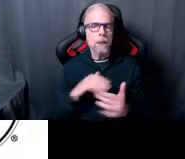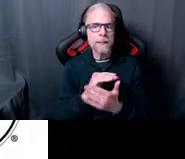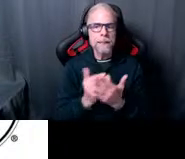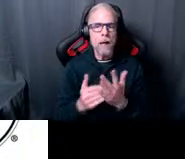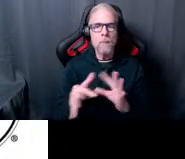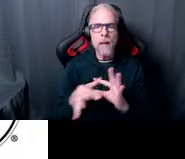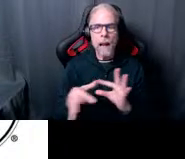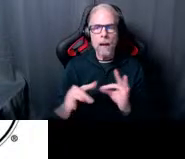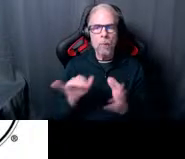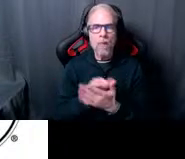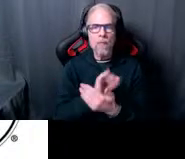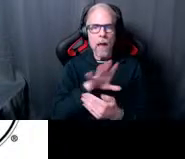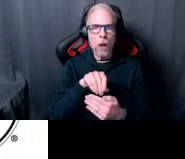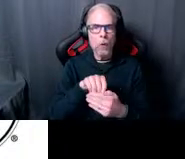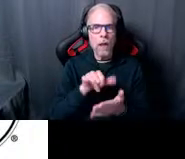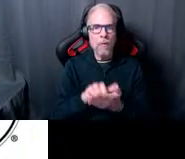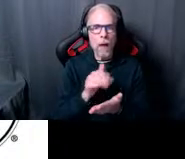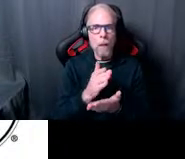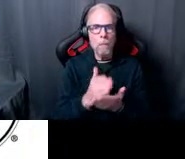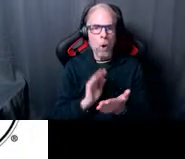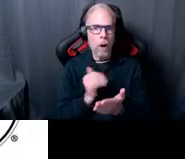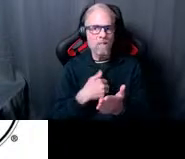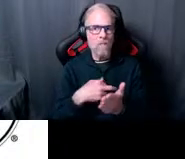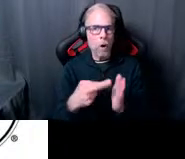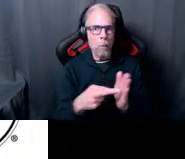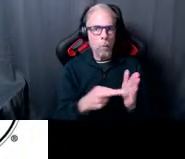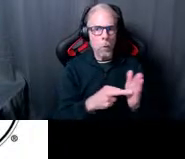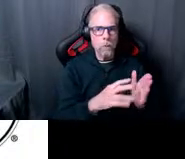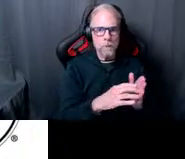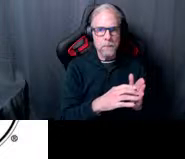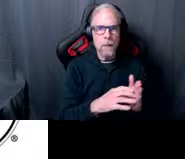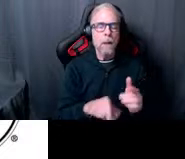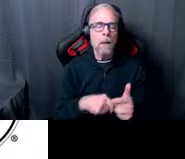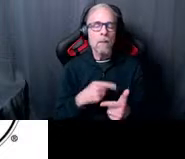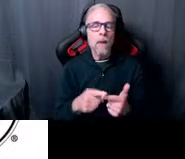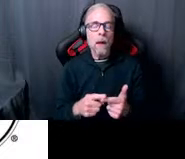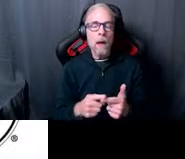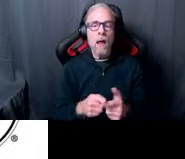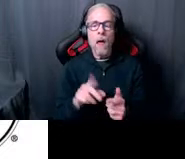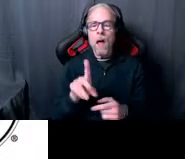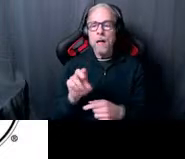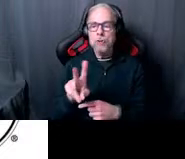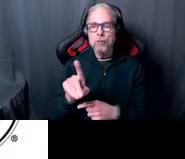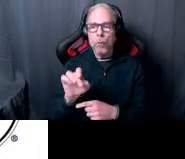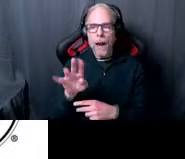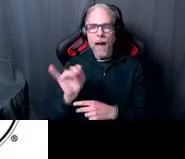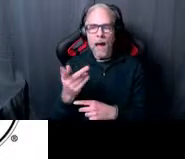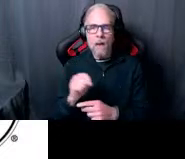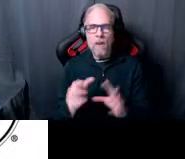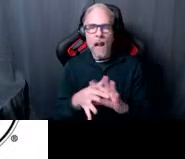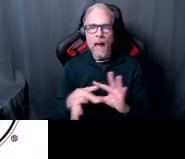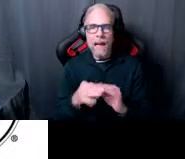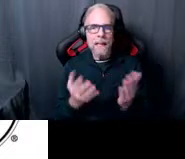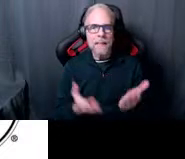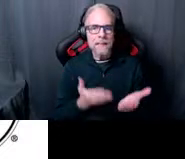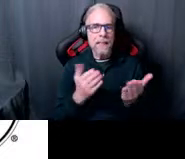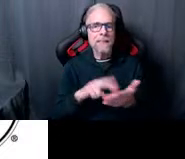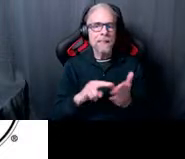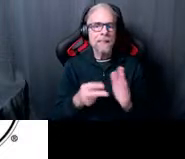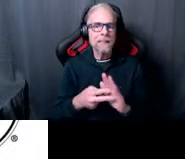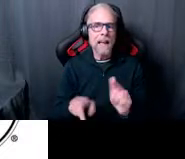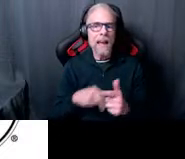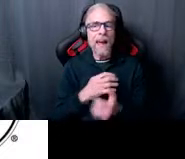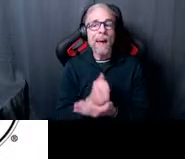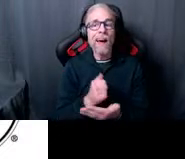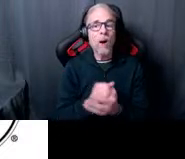that was in that portion of our rule. And the draft language suggestion was intended to help clarify